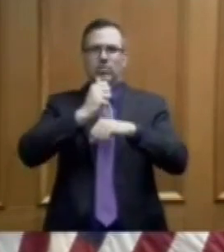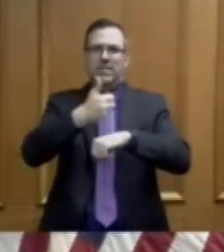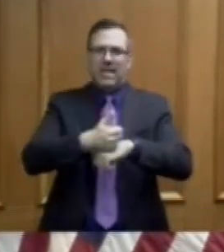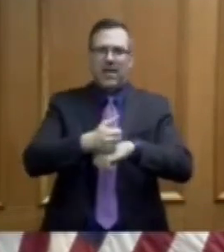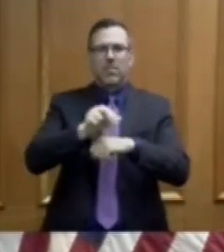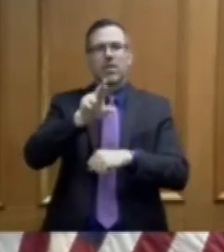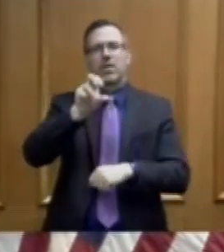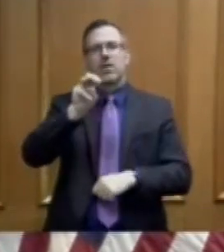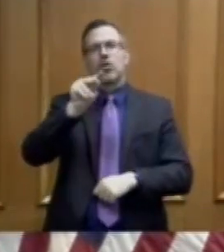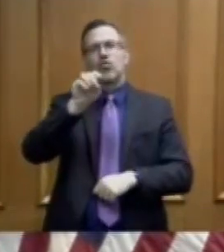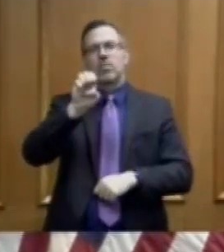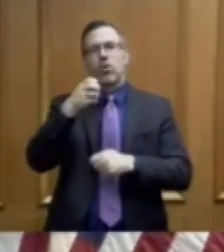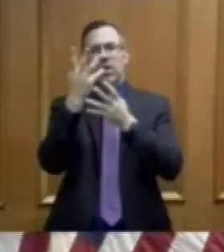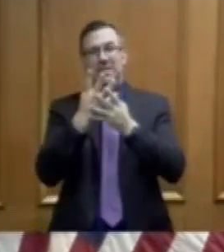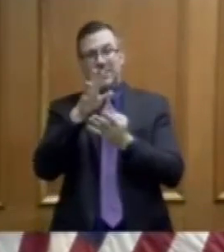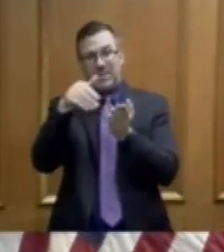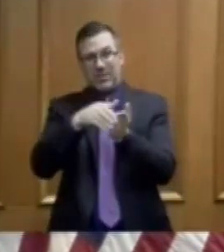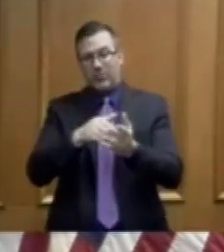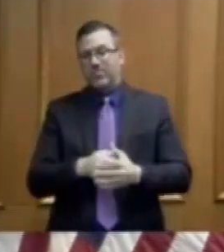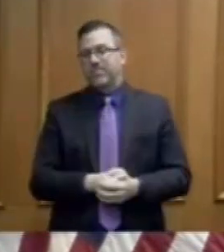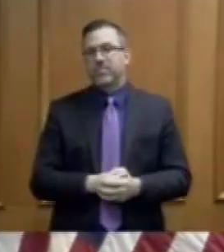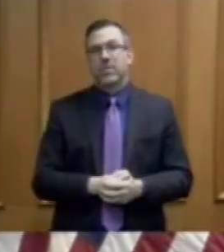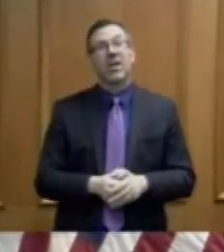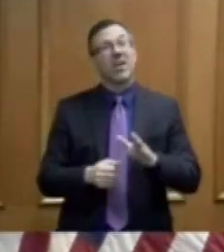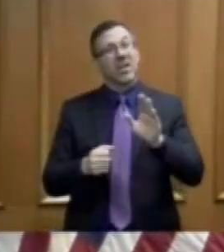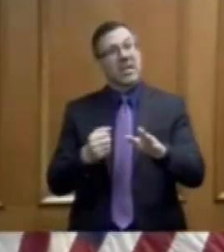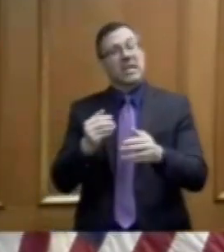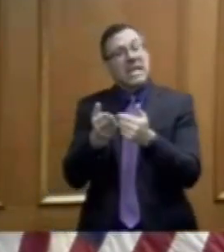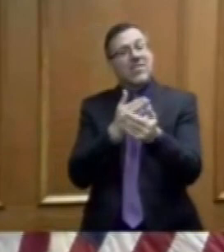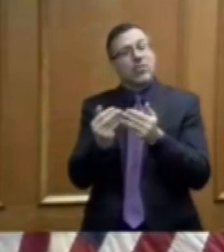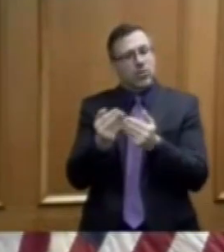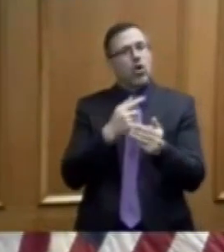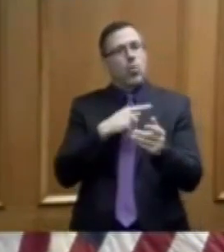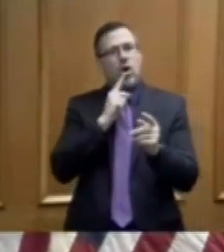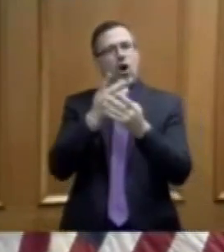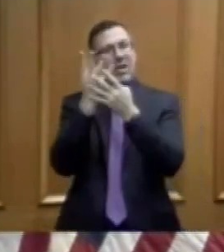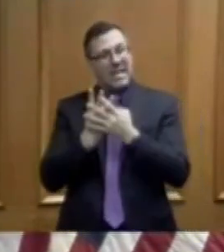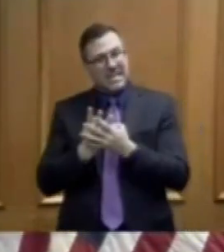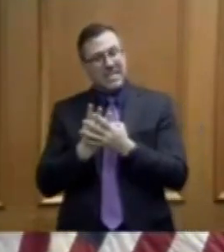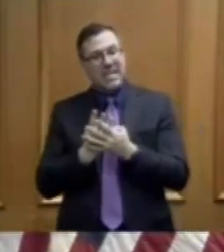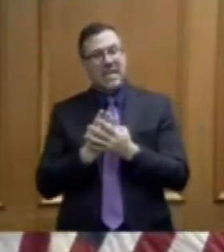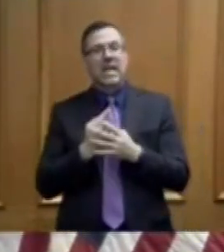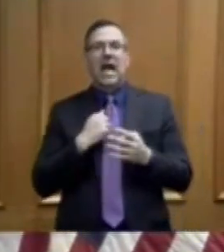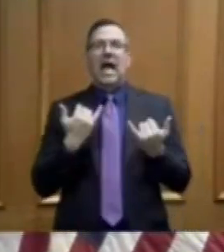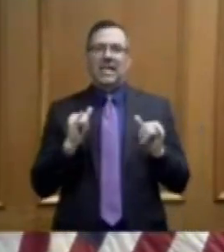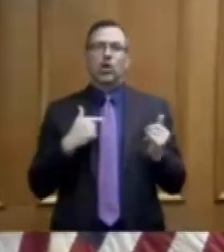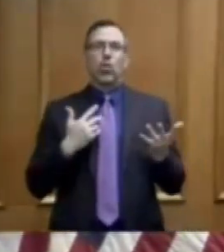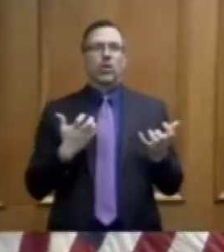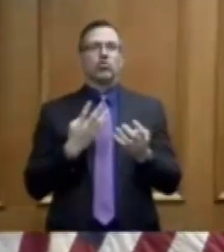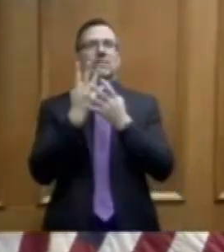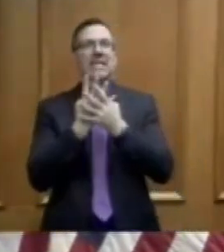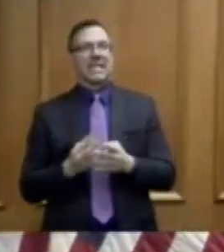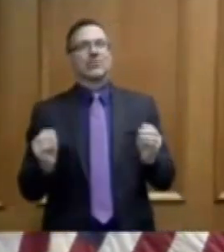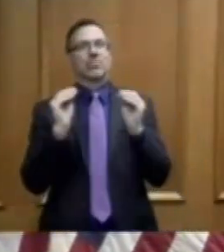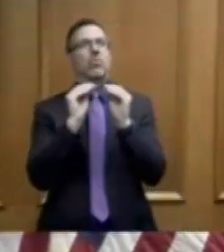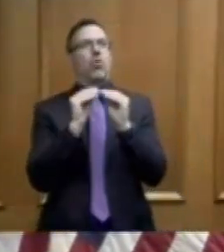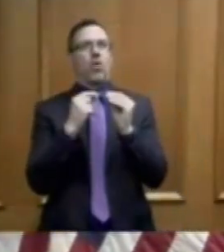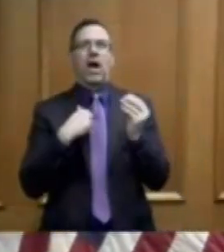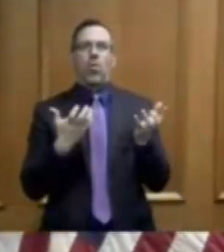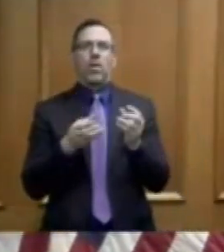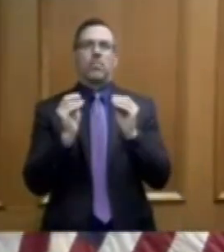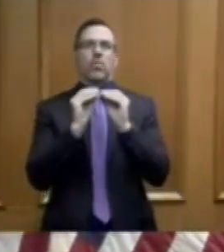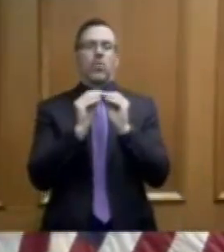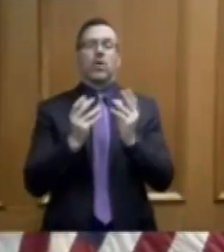say that because even though we're aggressively testing, we're not testing as much as I would like to. We are